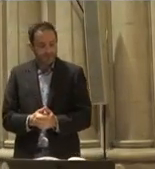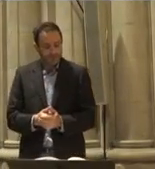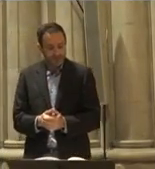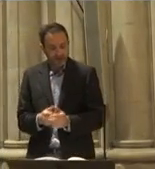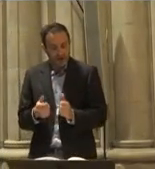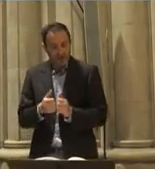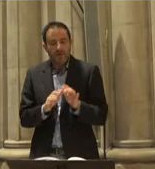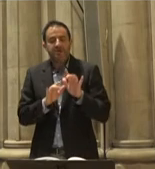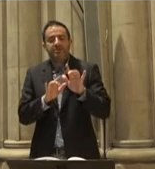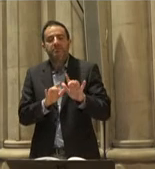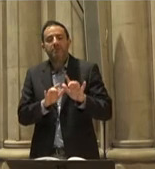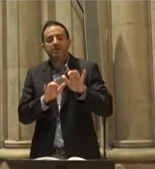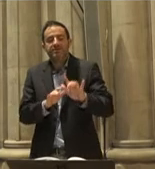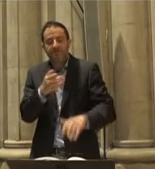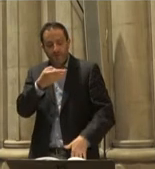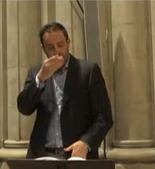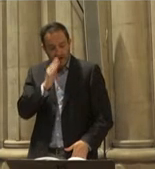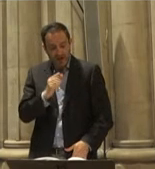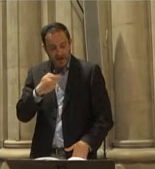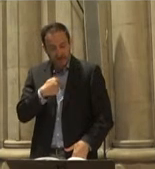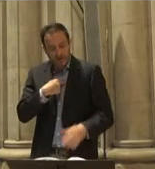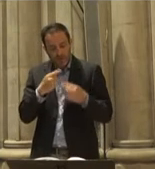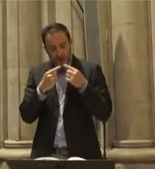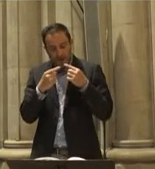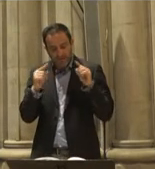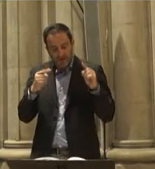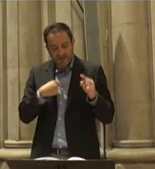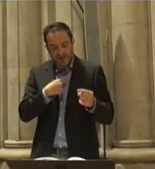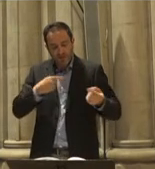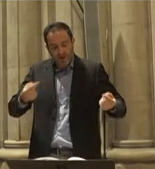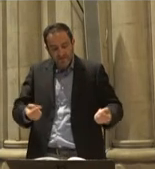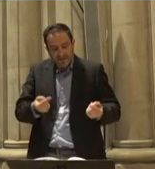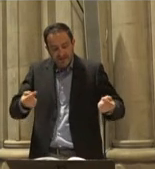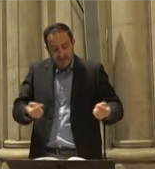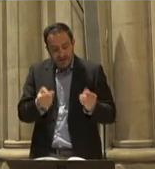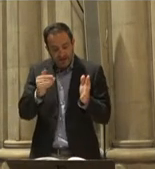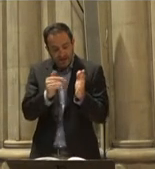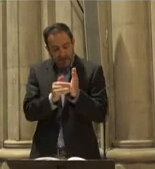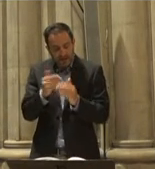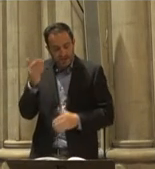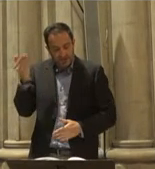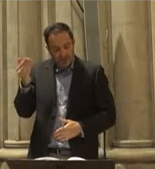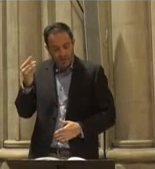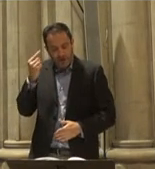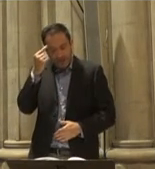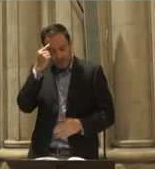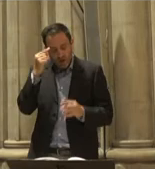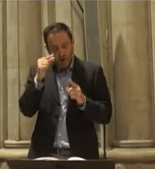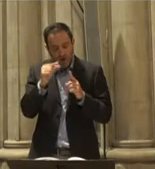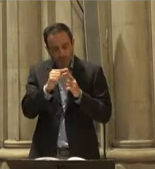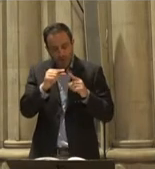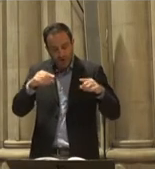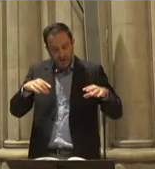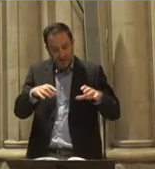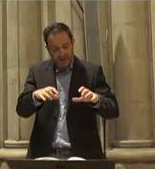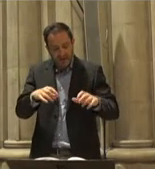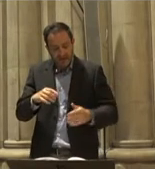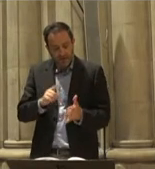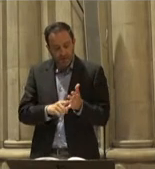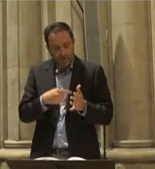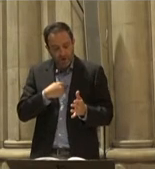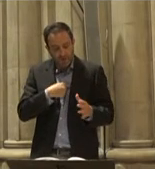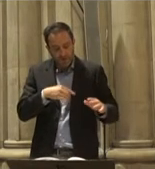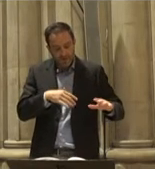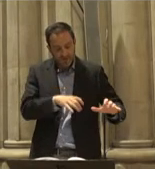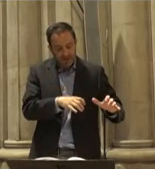Most merciful God, we confess that we have sinned against you in thought, word, and deed, by what